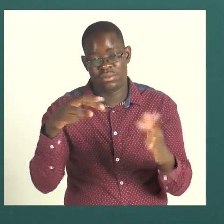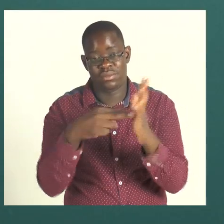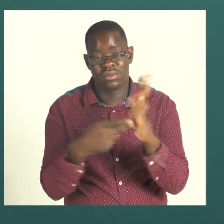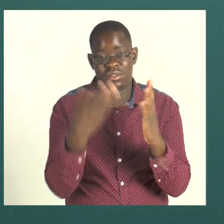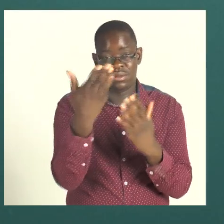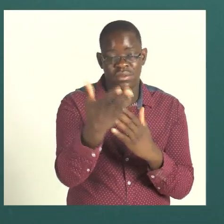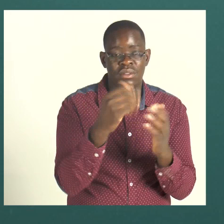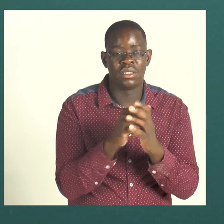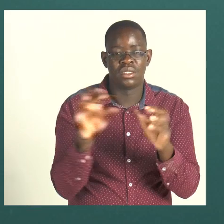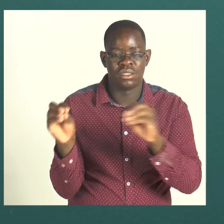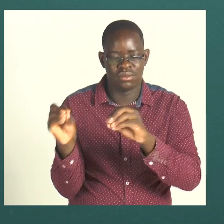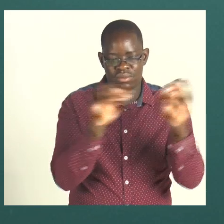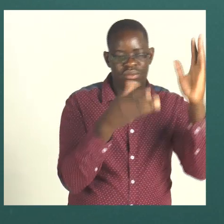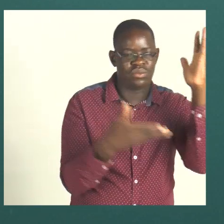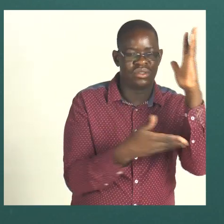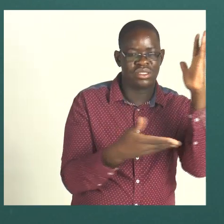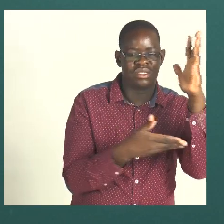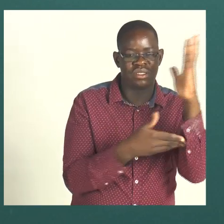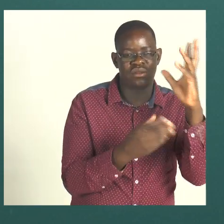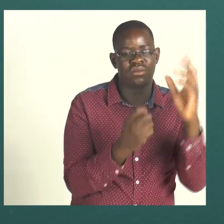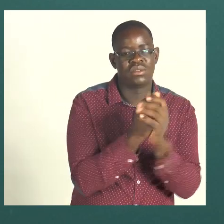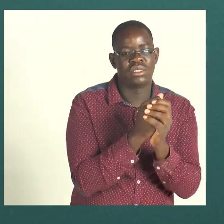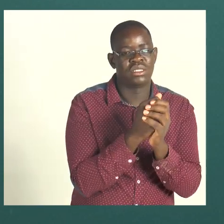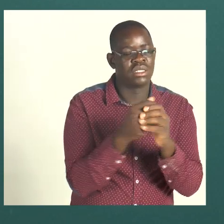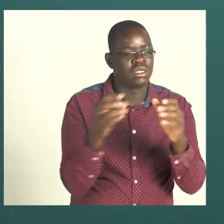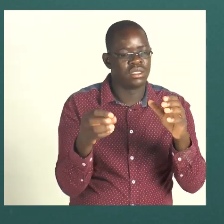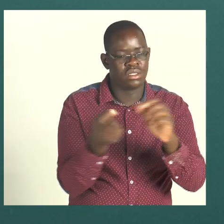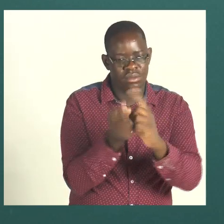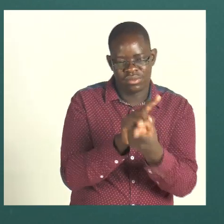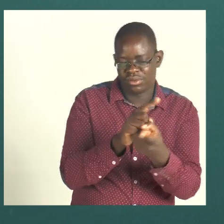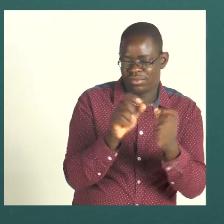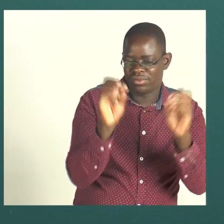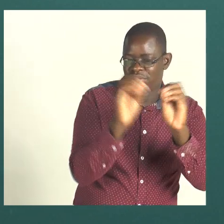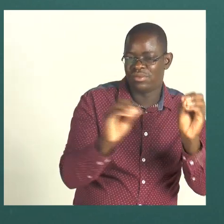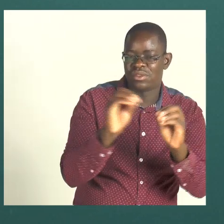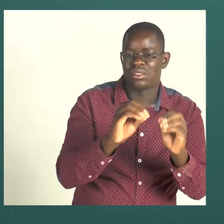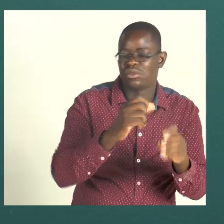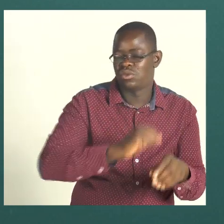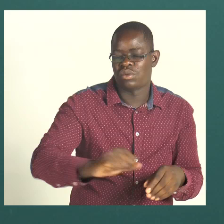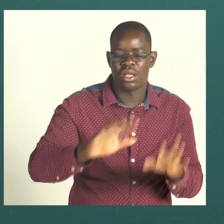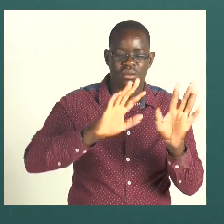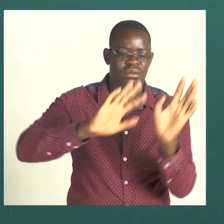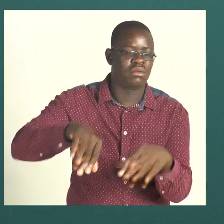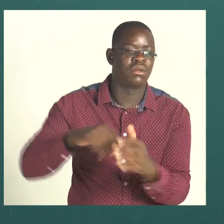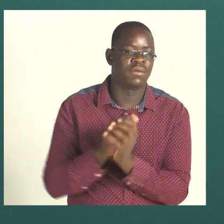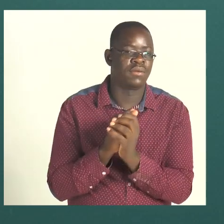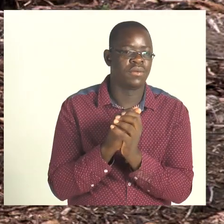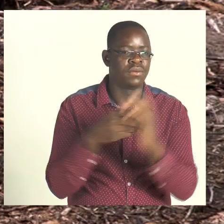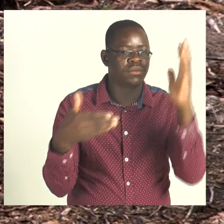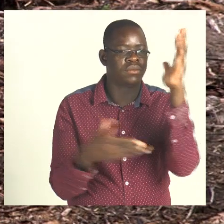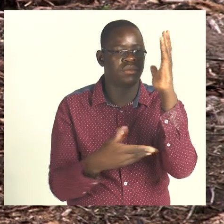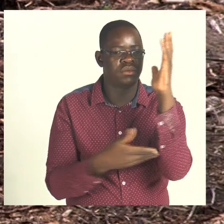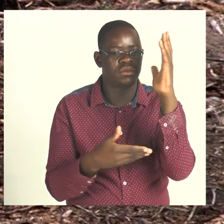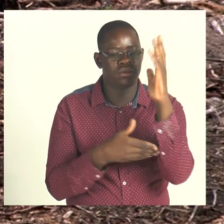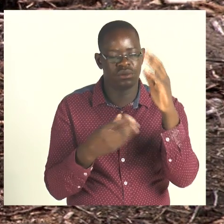Deforestation refers to removal of trees and bushes without replacing them and leaving the soil bare. When we cut down the trees